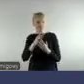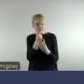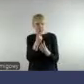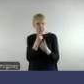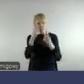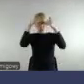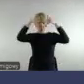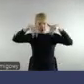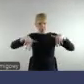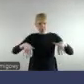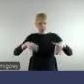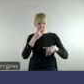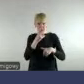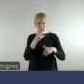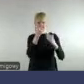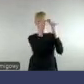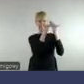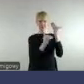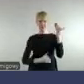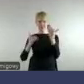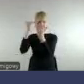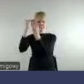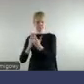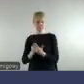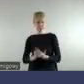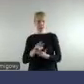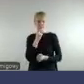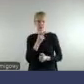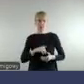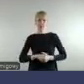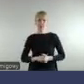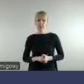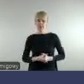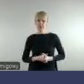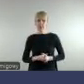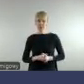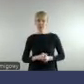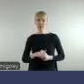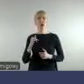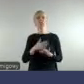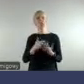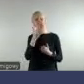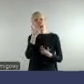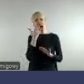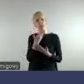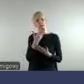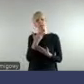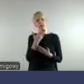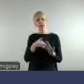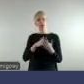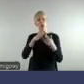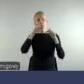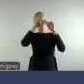which reflects very much how the governmental organization is on the national level. So we get